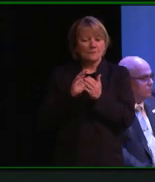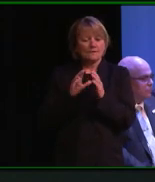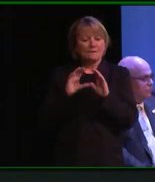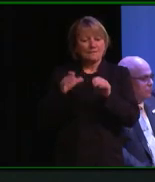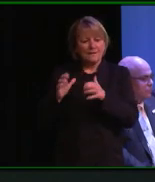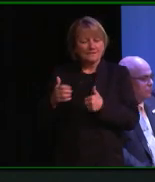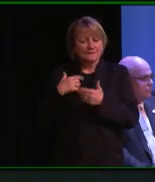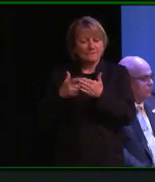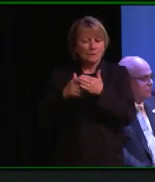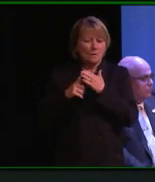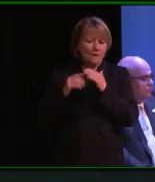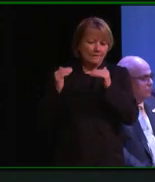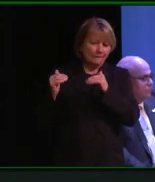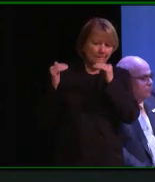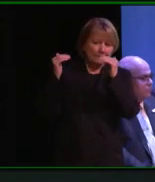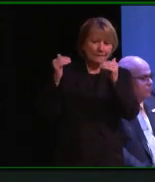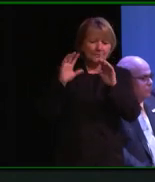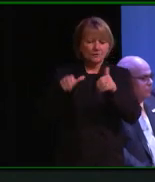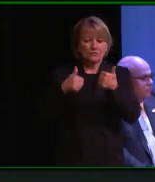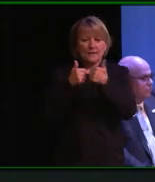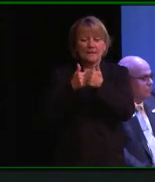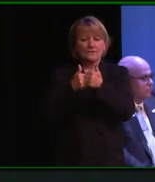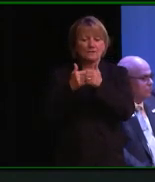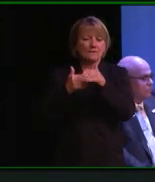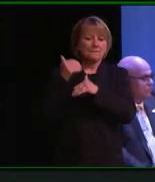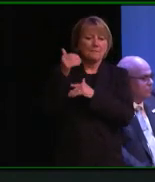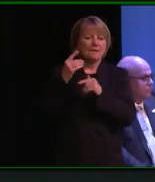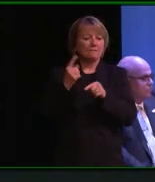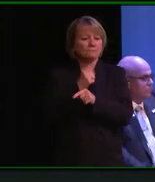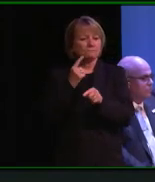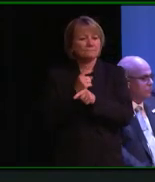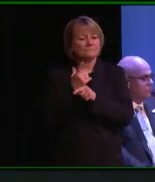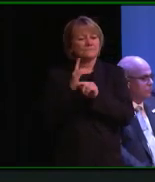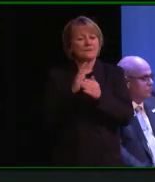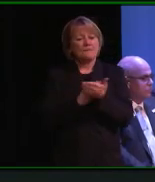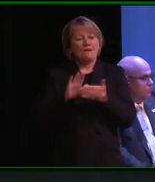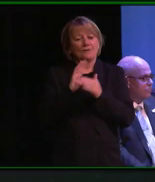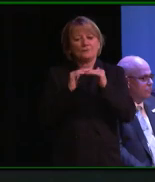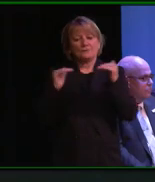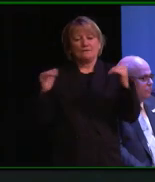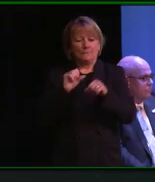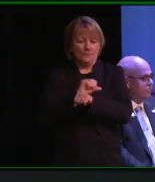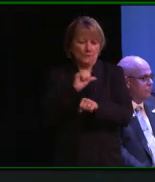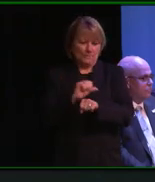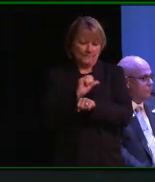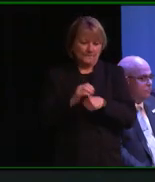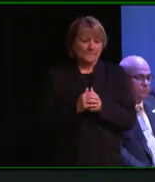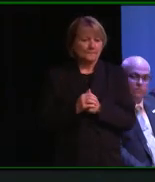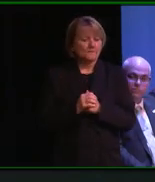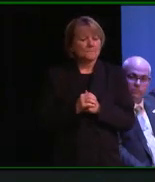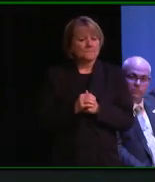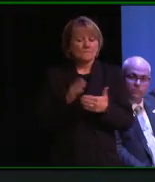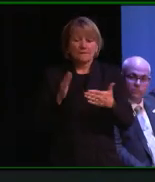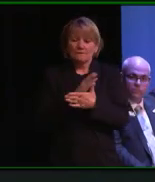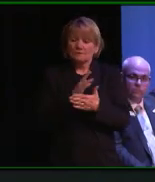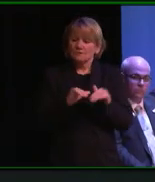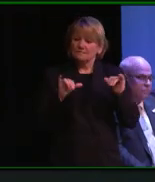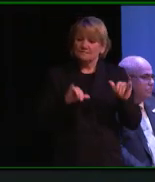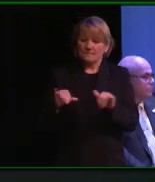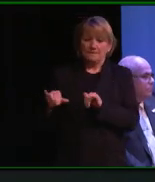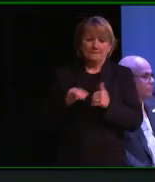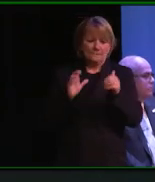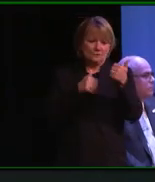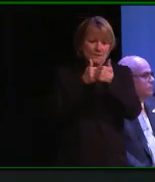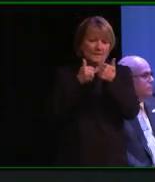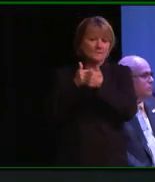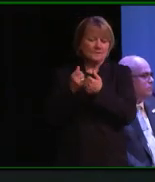challenges that rise above and beyond the usual college level rigor. They share the same challenges as many